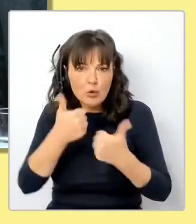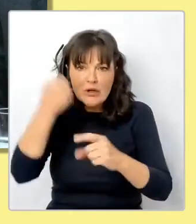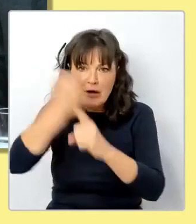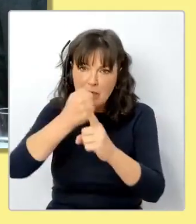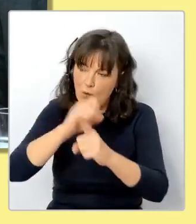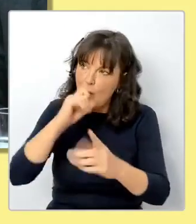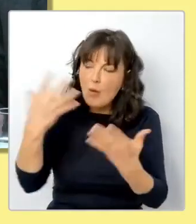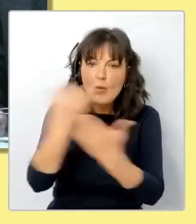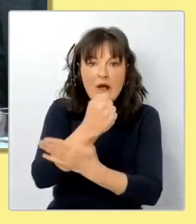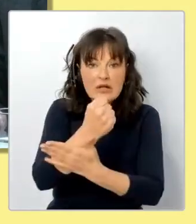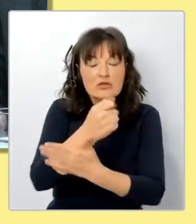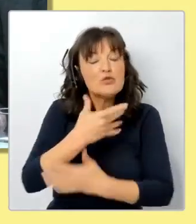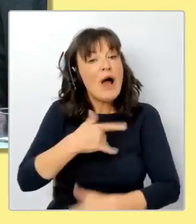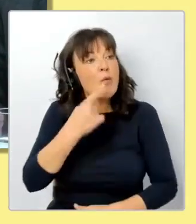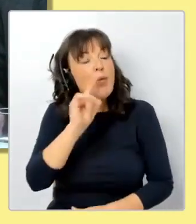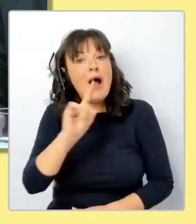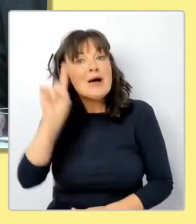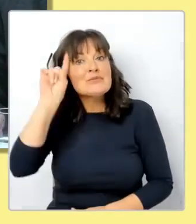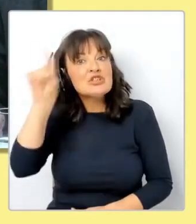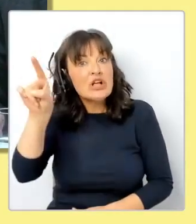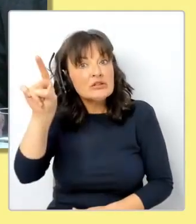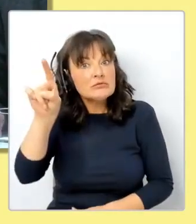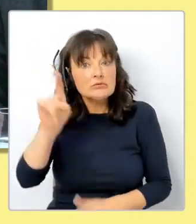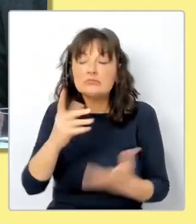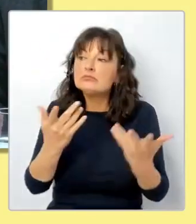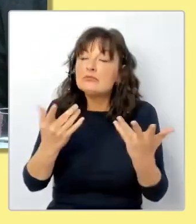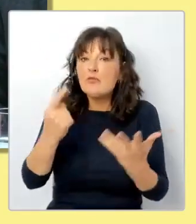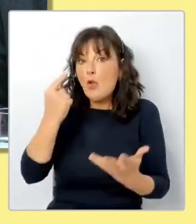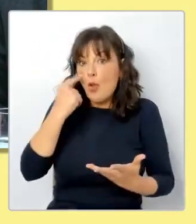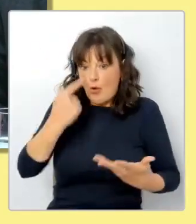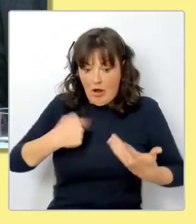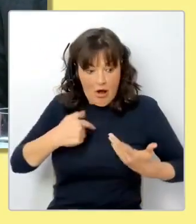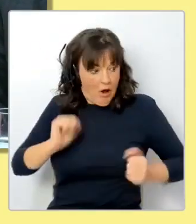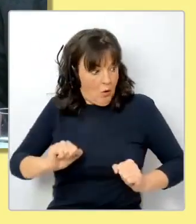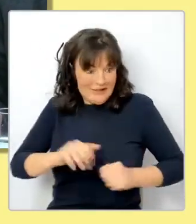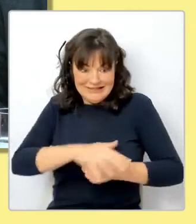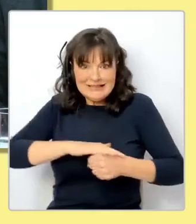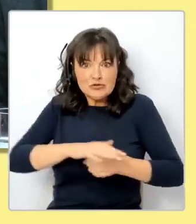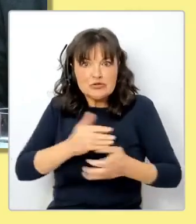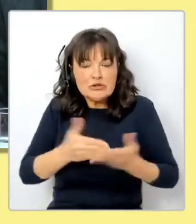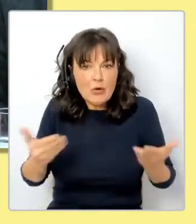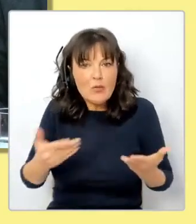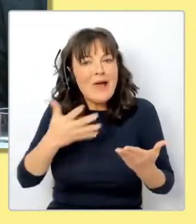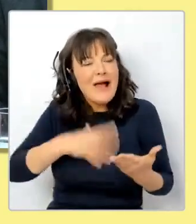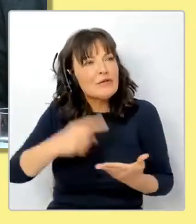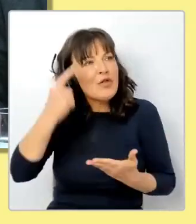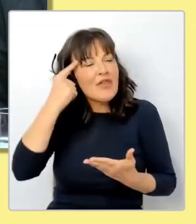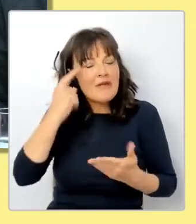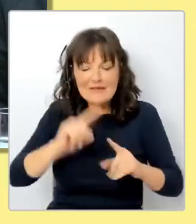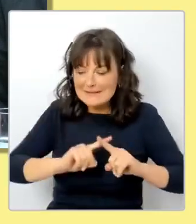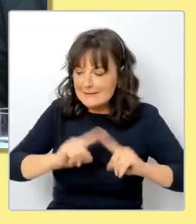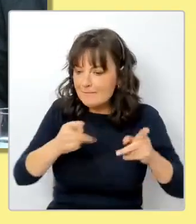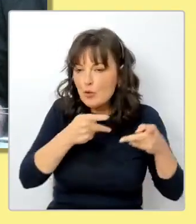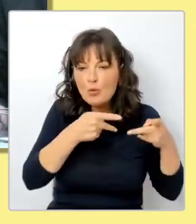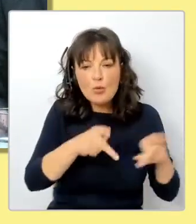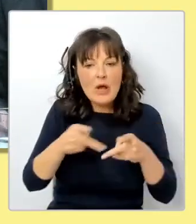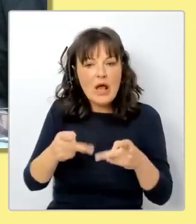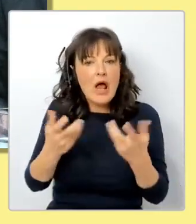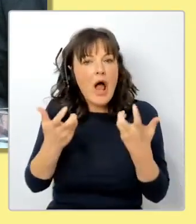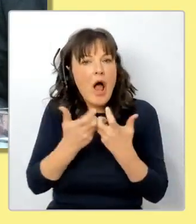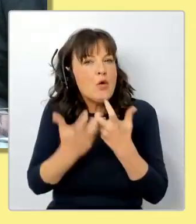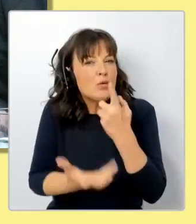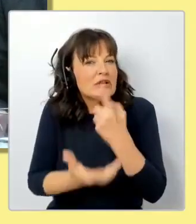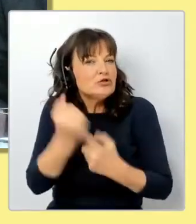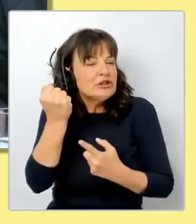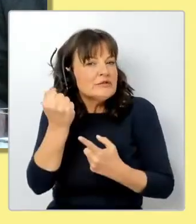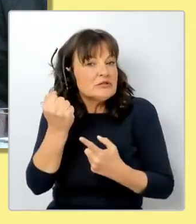So what I'm suggesting is that, looking at the situation that we find ourselves in, that we need to look for another way to go about this. So I'm